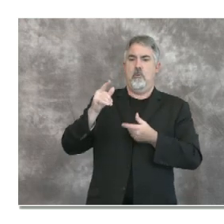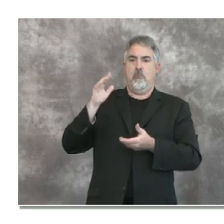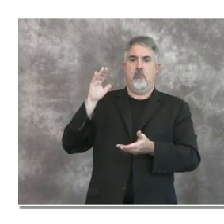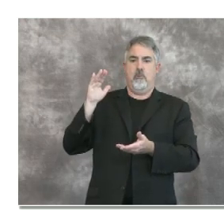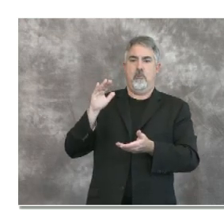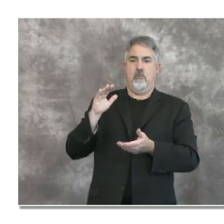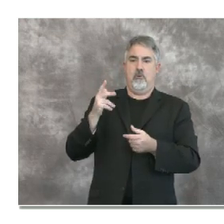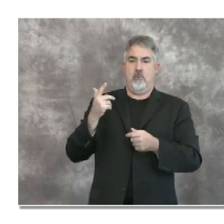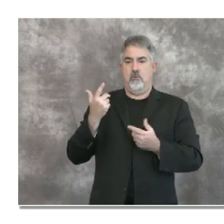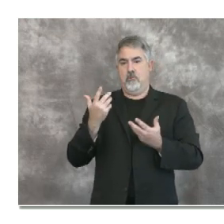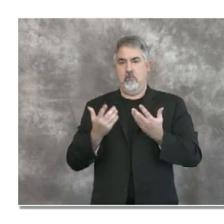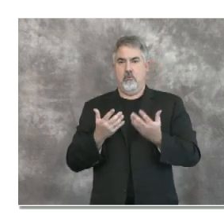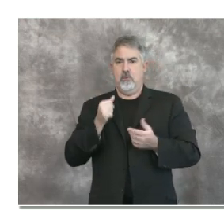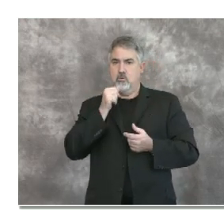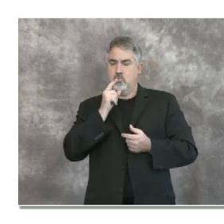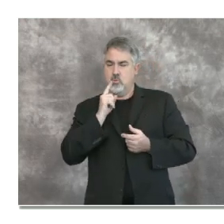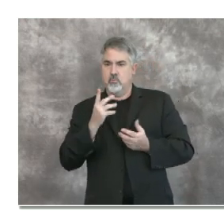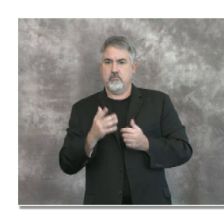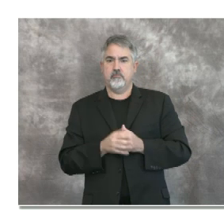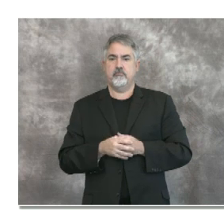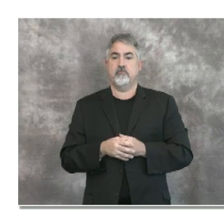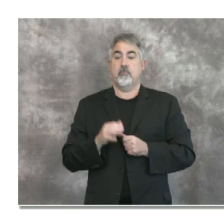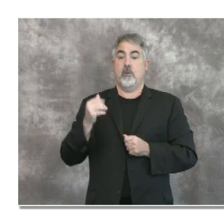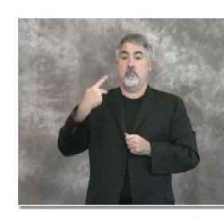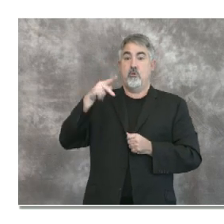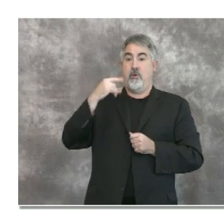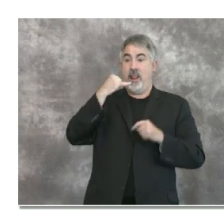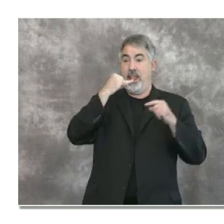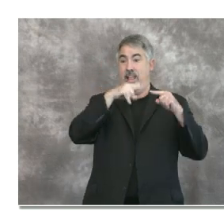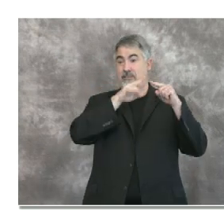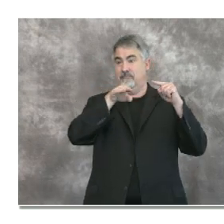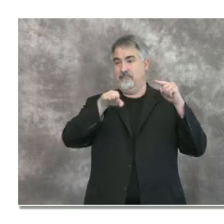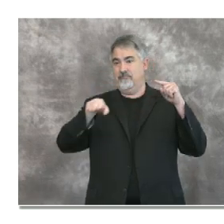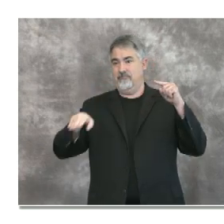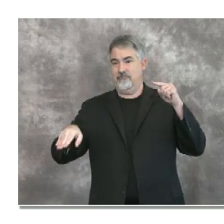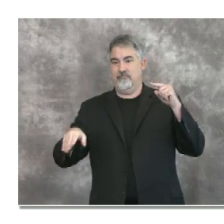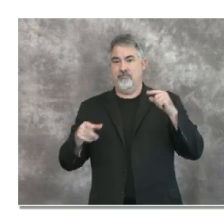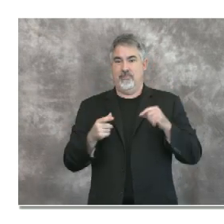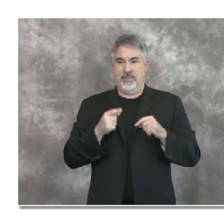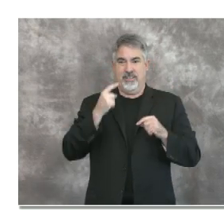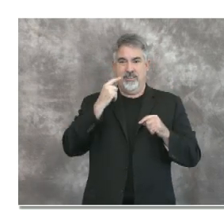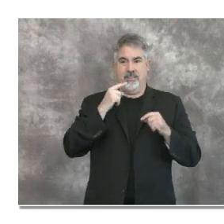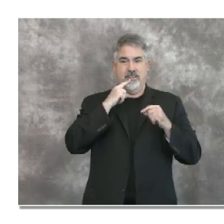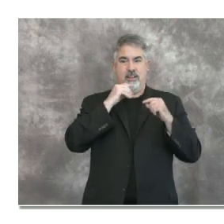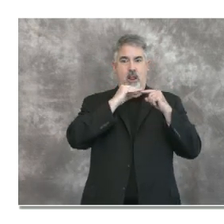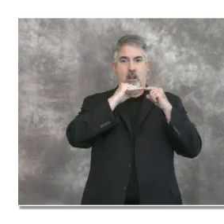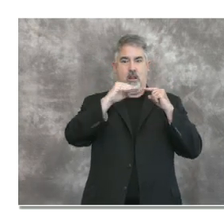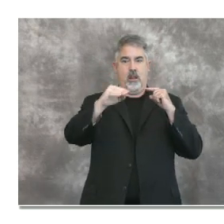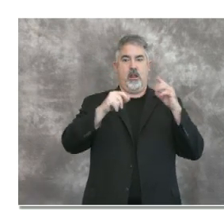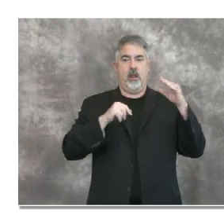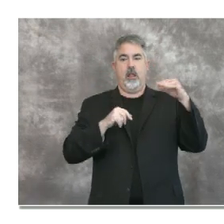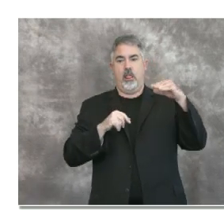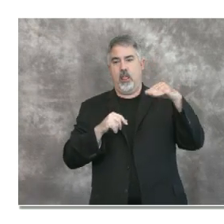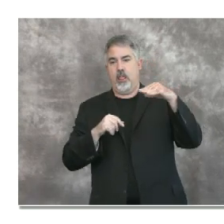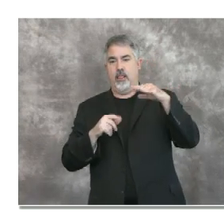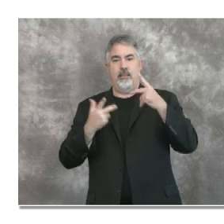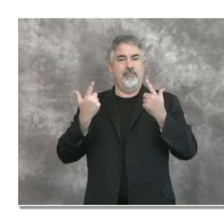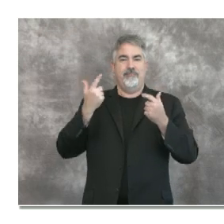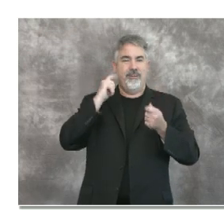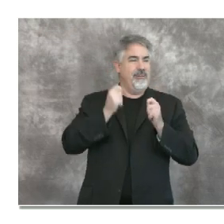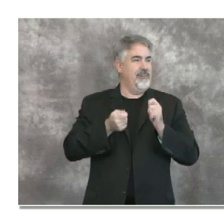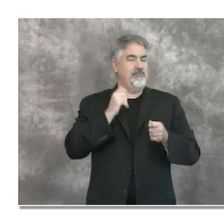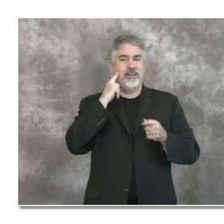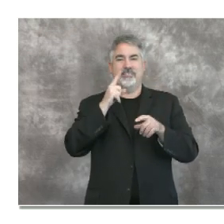is that purple line. And it's going to be uneven, it's going to be unsteady because the day-to-day totals will change, but we are looking